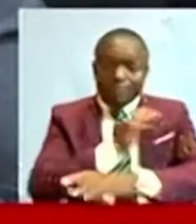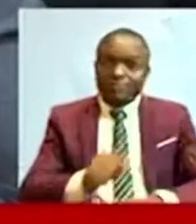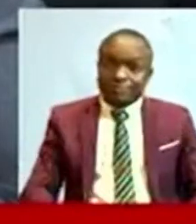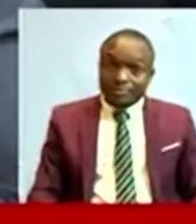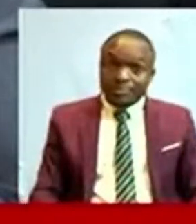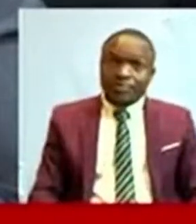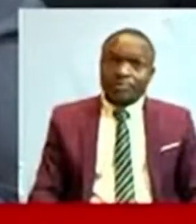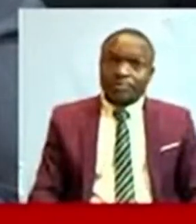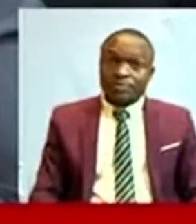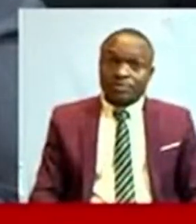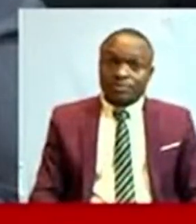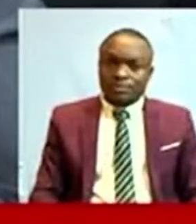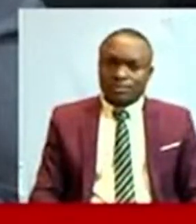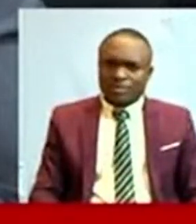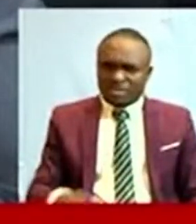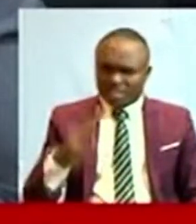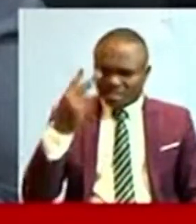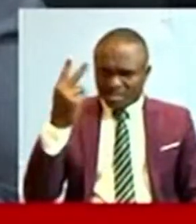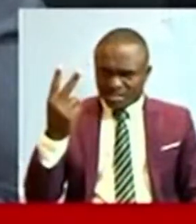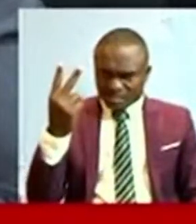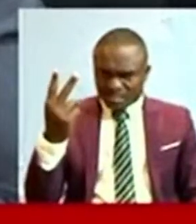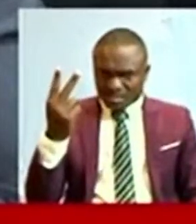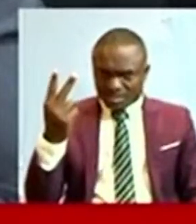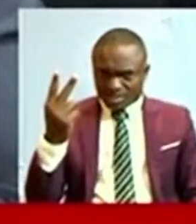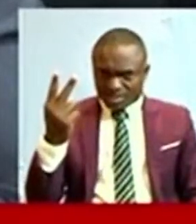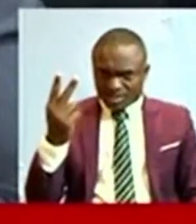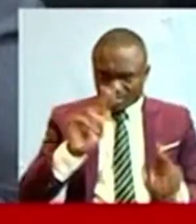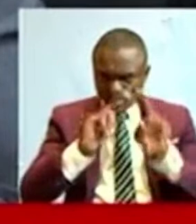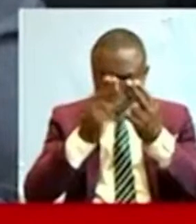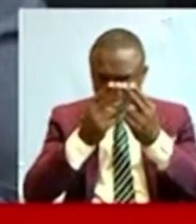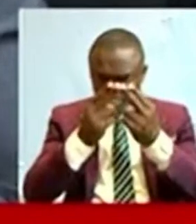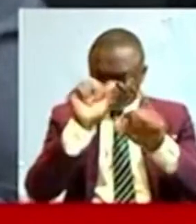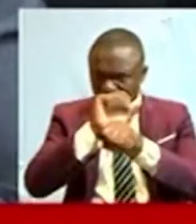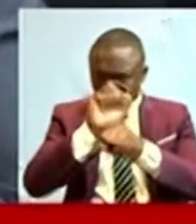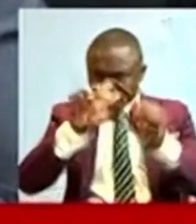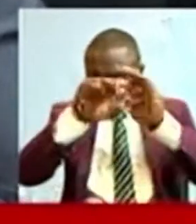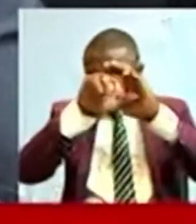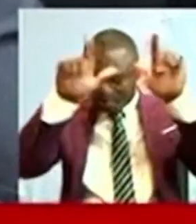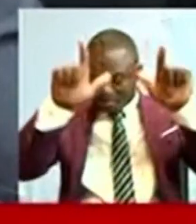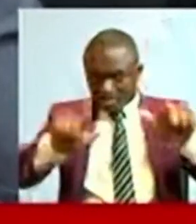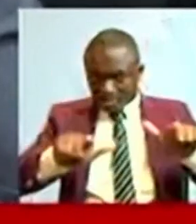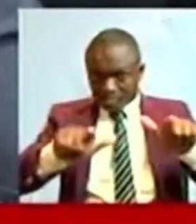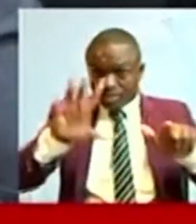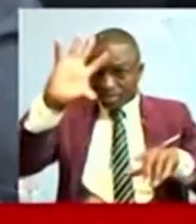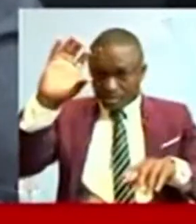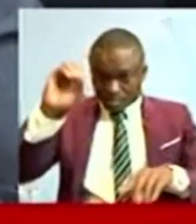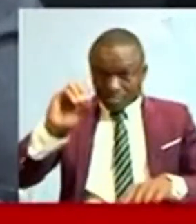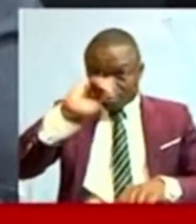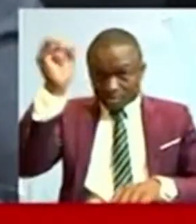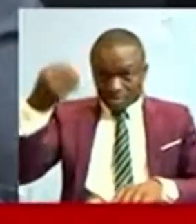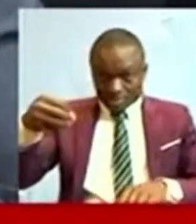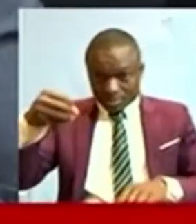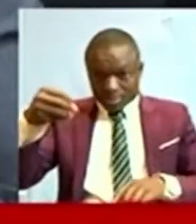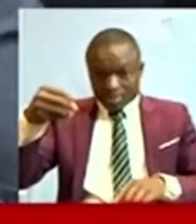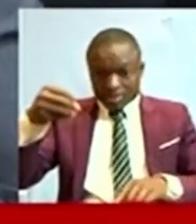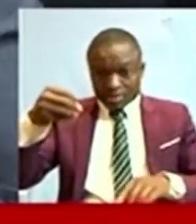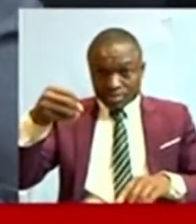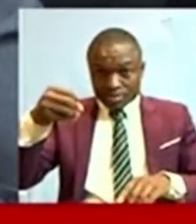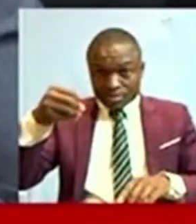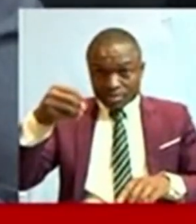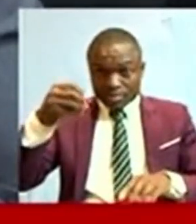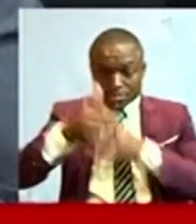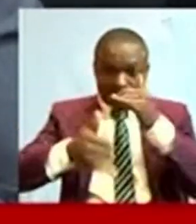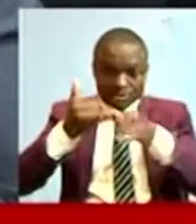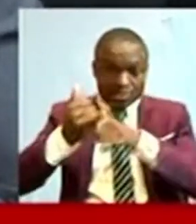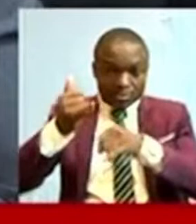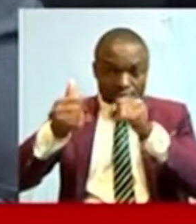2 brachytherapy units worked below 50% in the year under review. That was the case for the